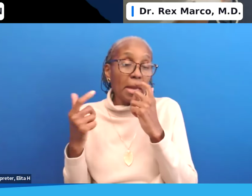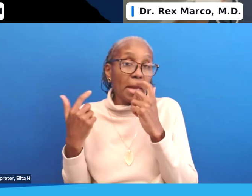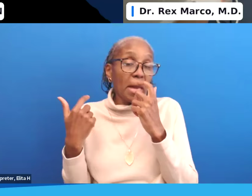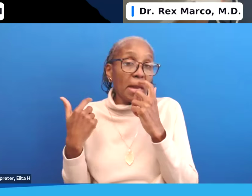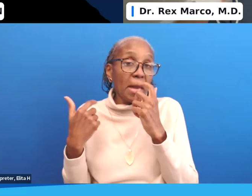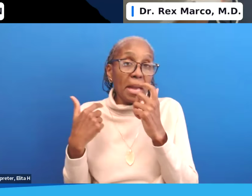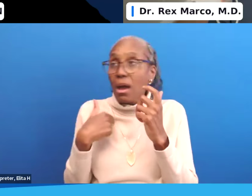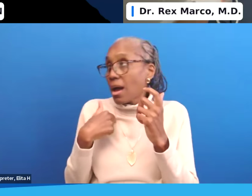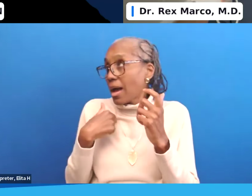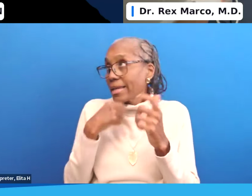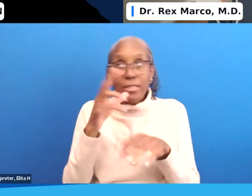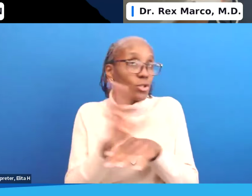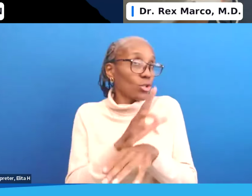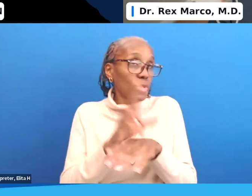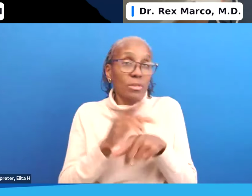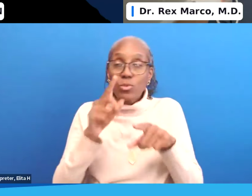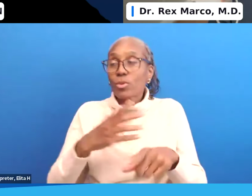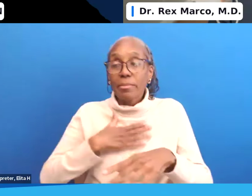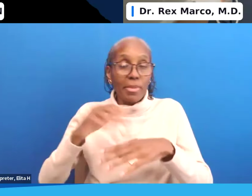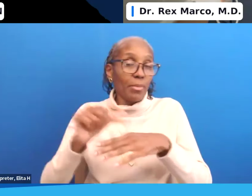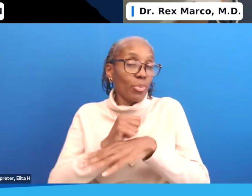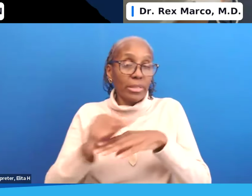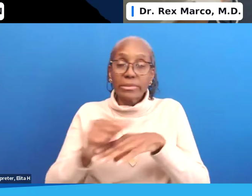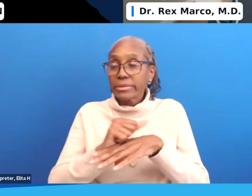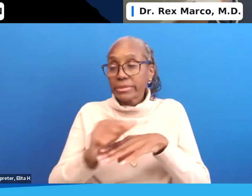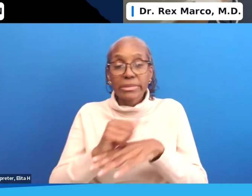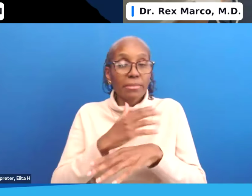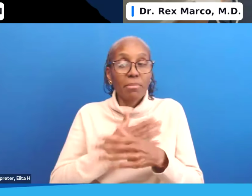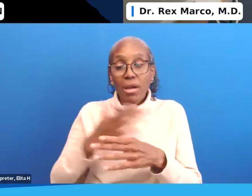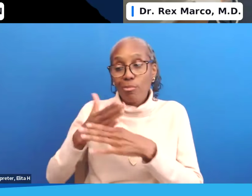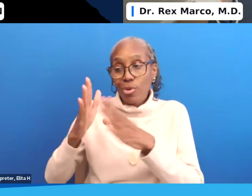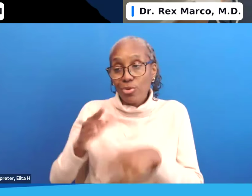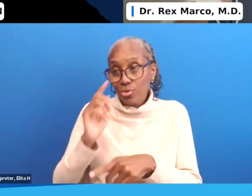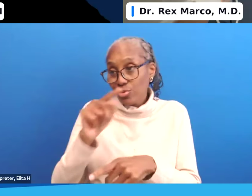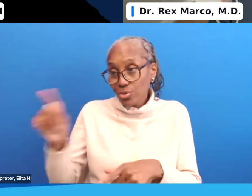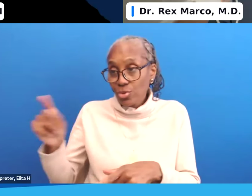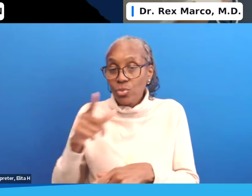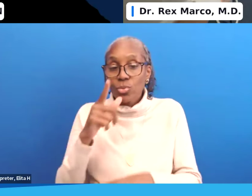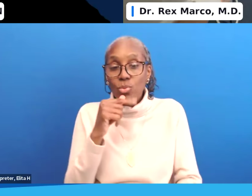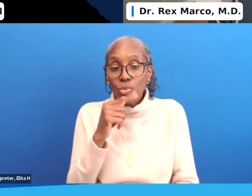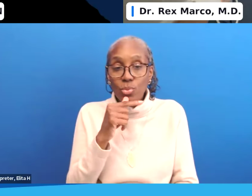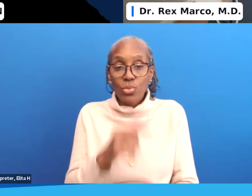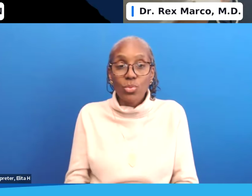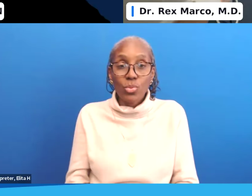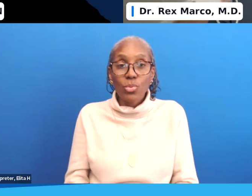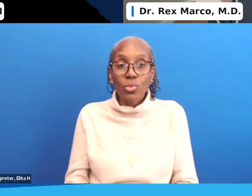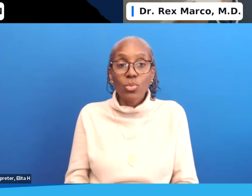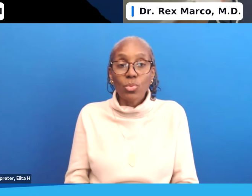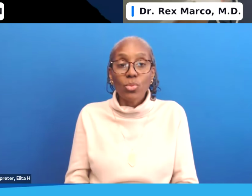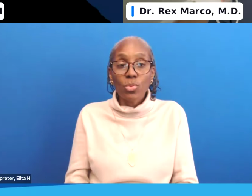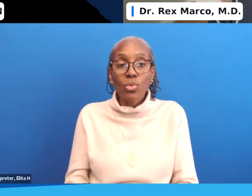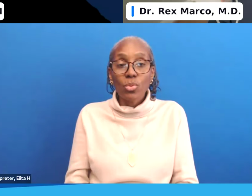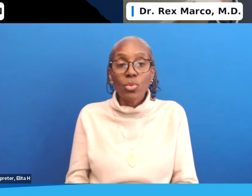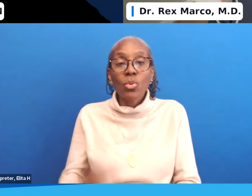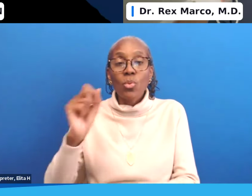I did not use them in my practice, and my partners who work at one